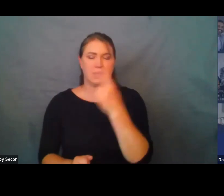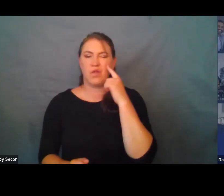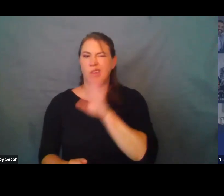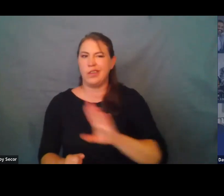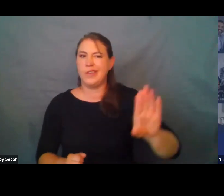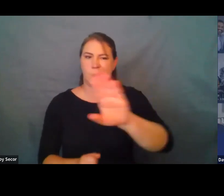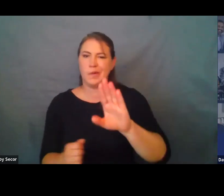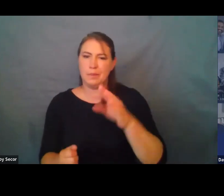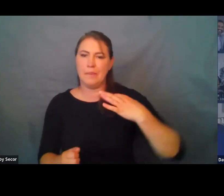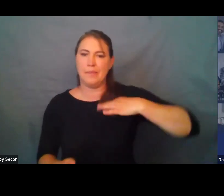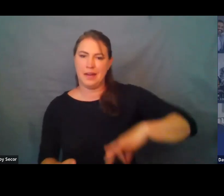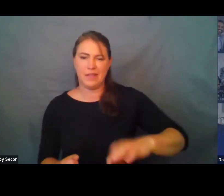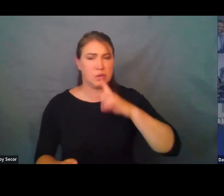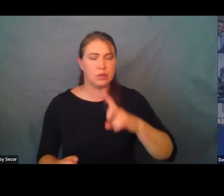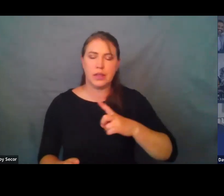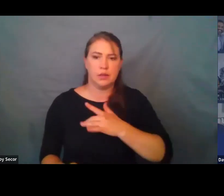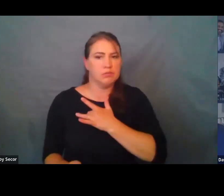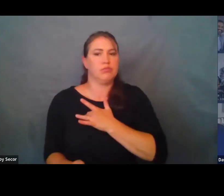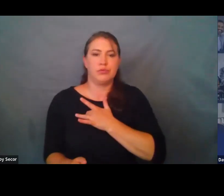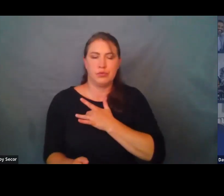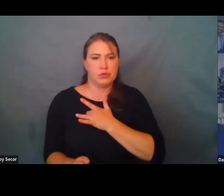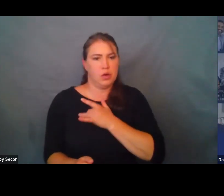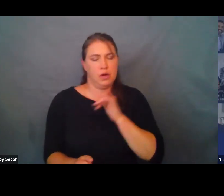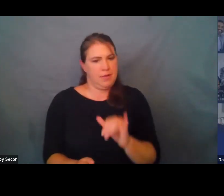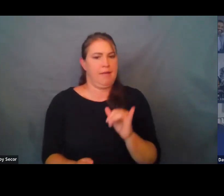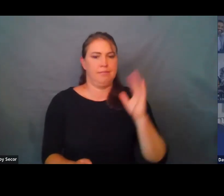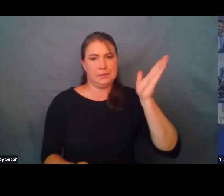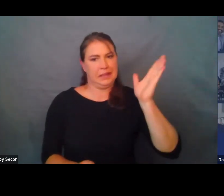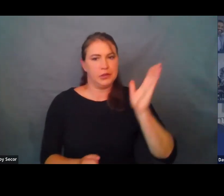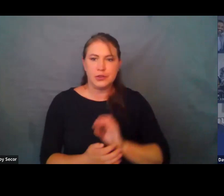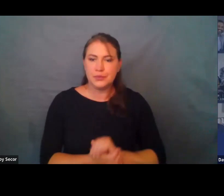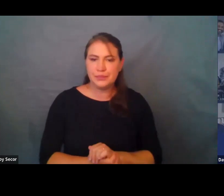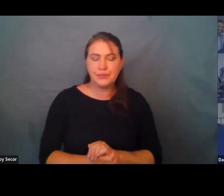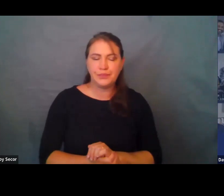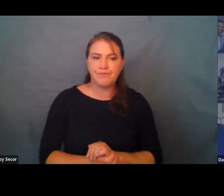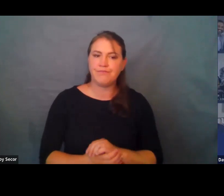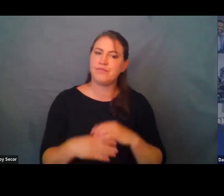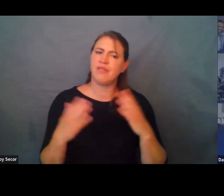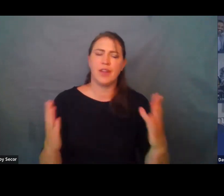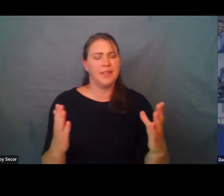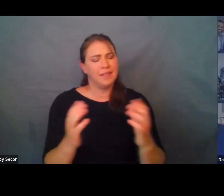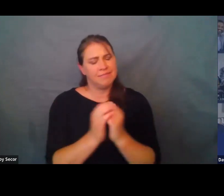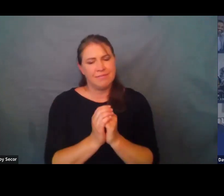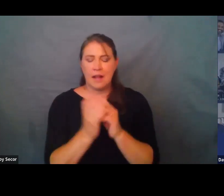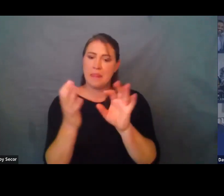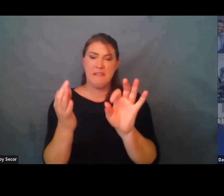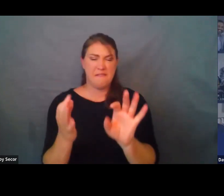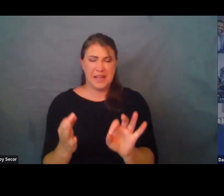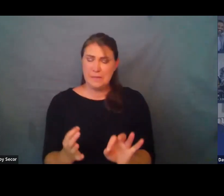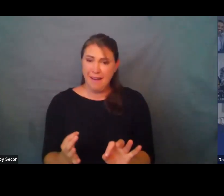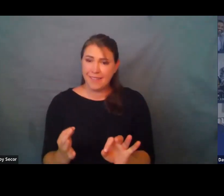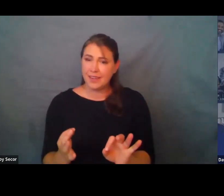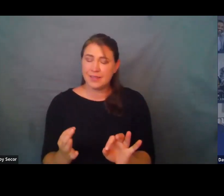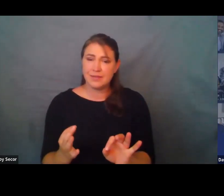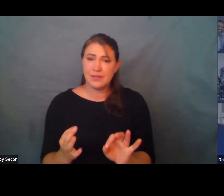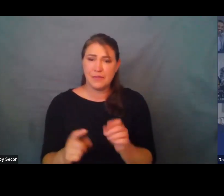was just very powerful and moving to open our event. As well, I must say the feedback that I've been receiving from